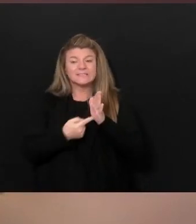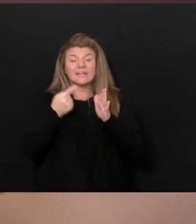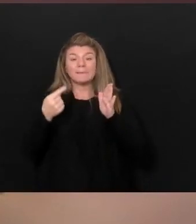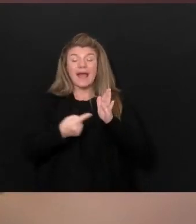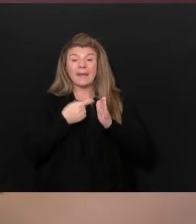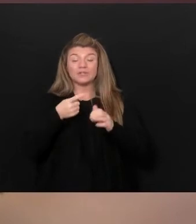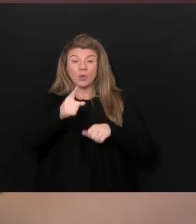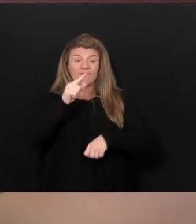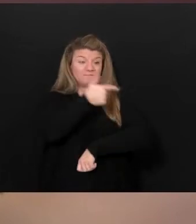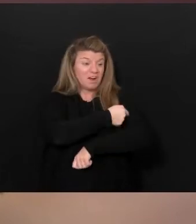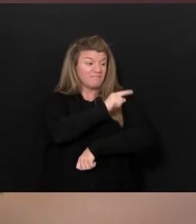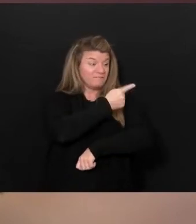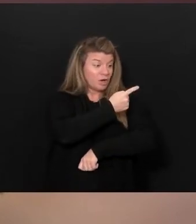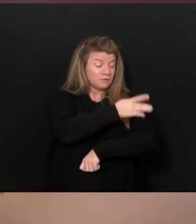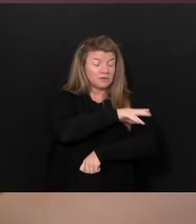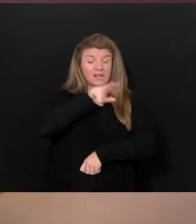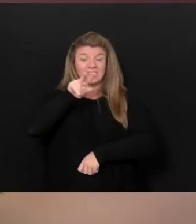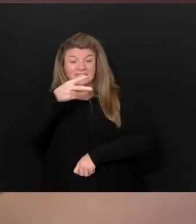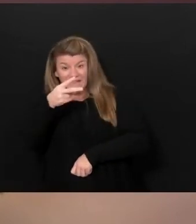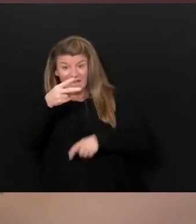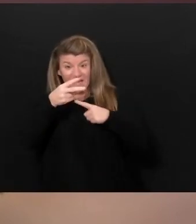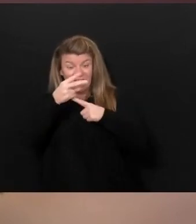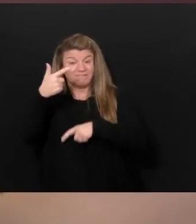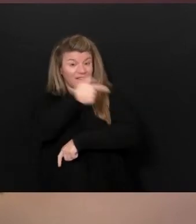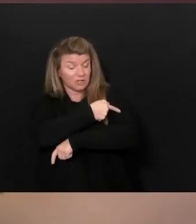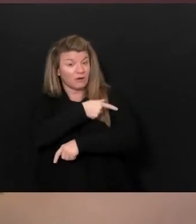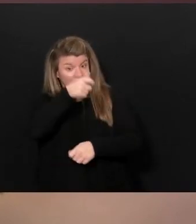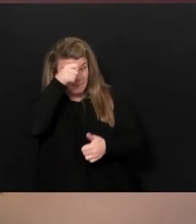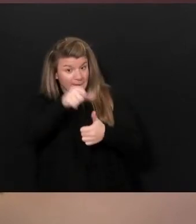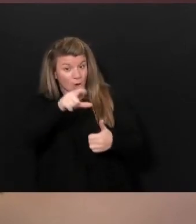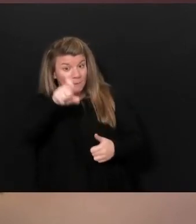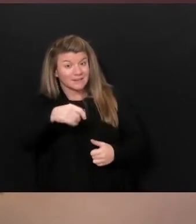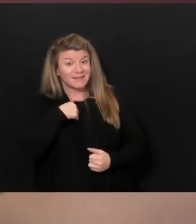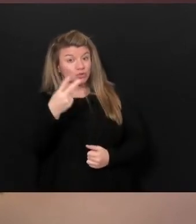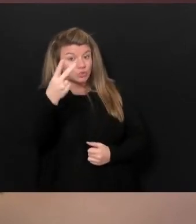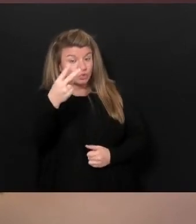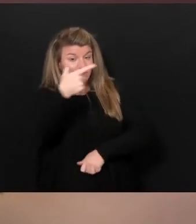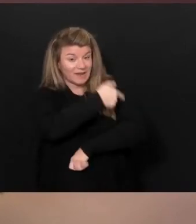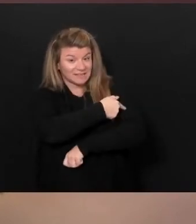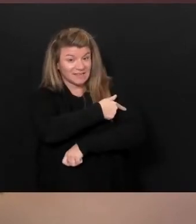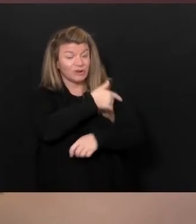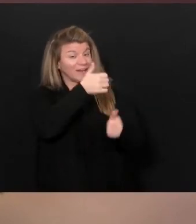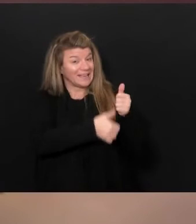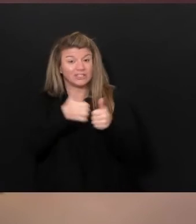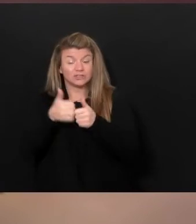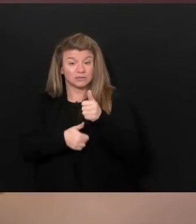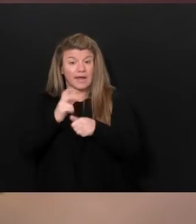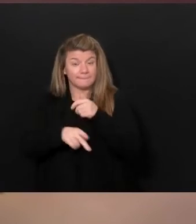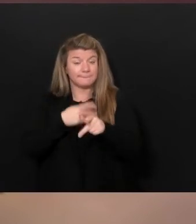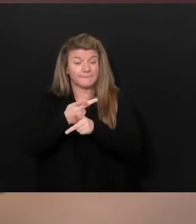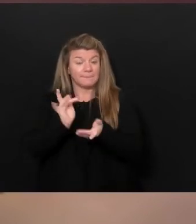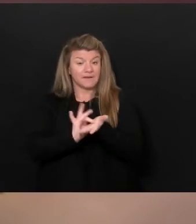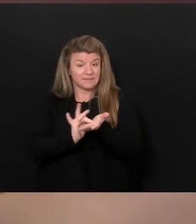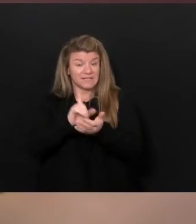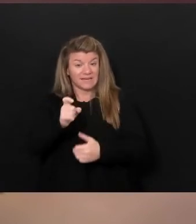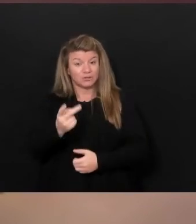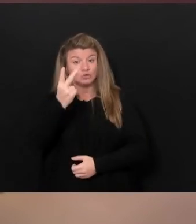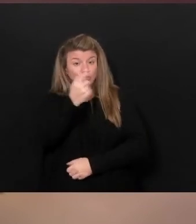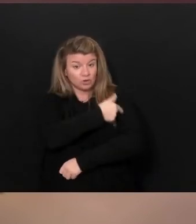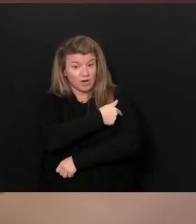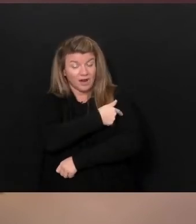second vaccine, and we need to have everybody get 2 vaccines with the Pfizer and the Moderna products.